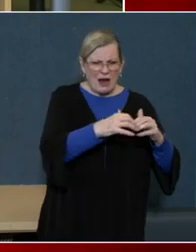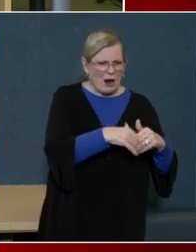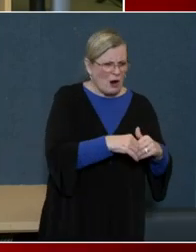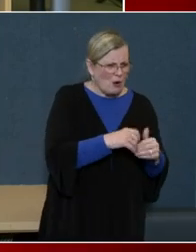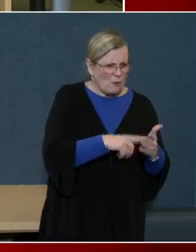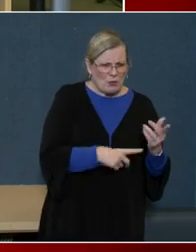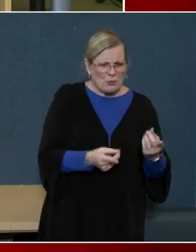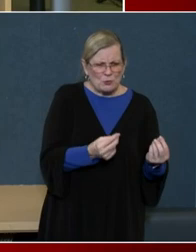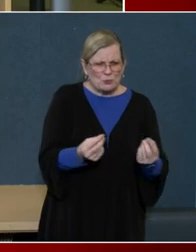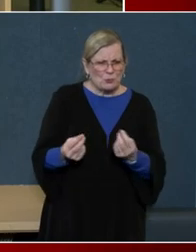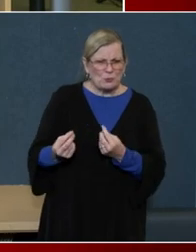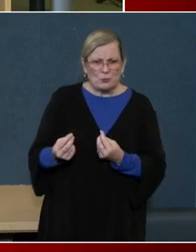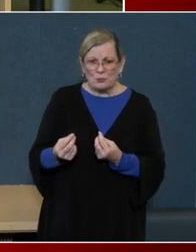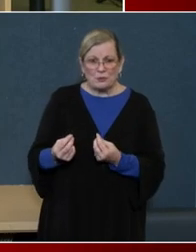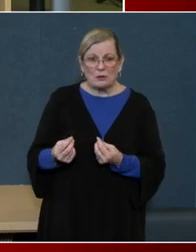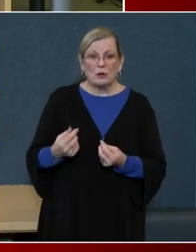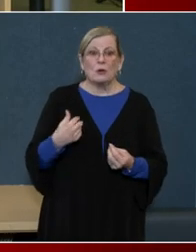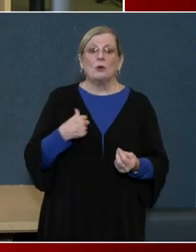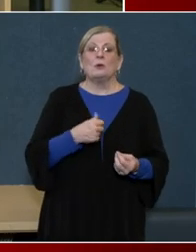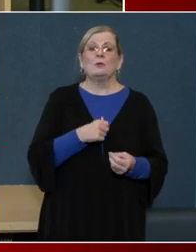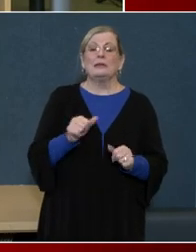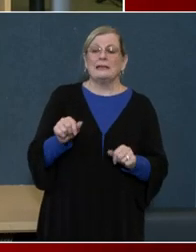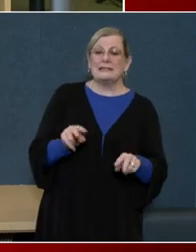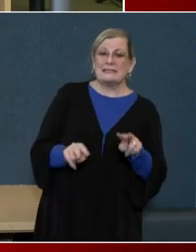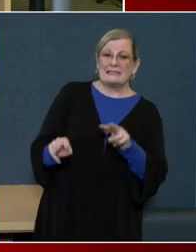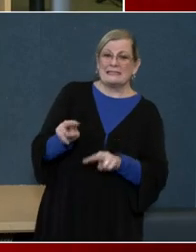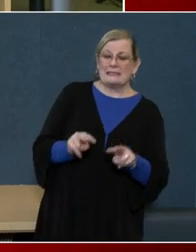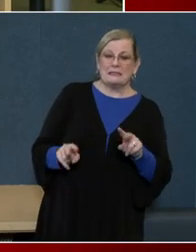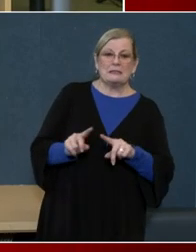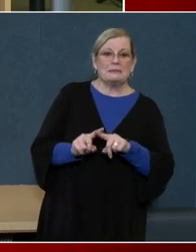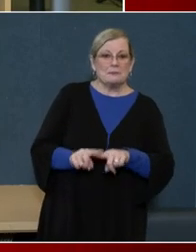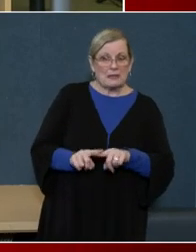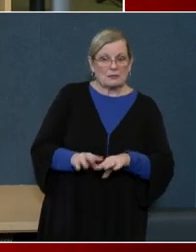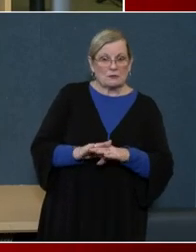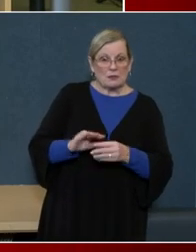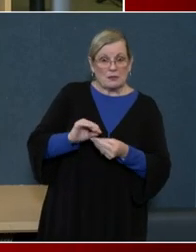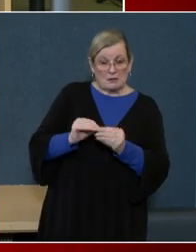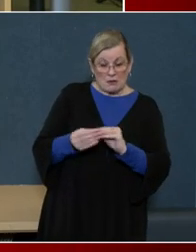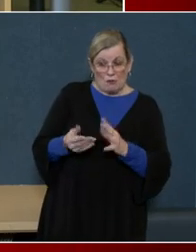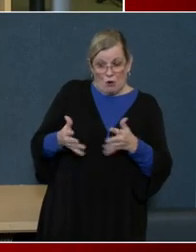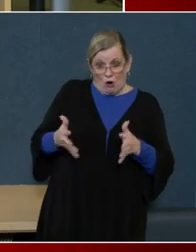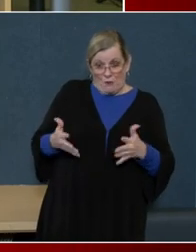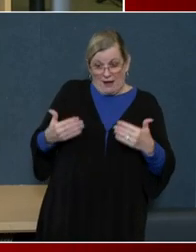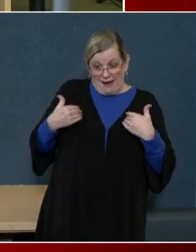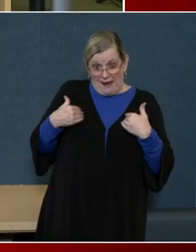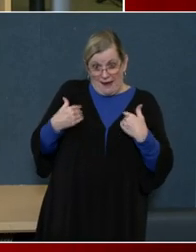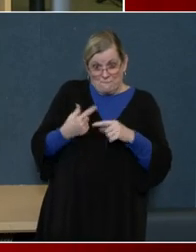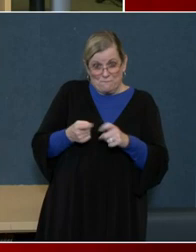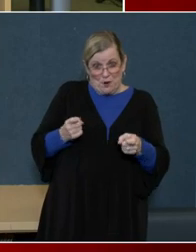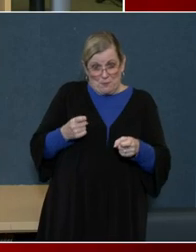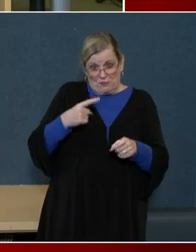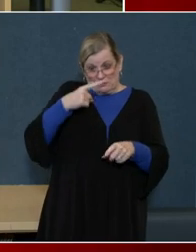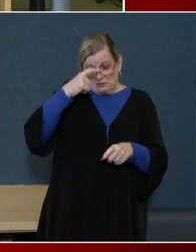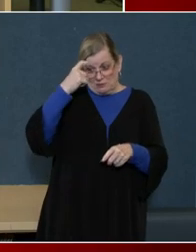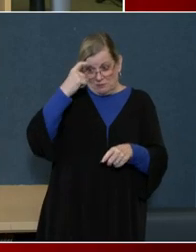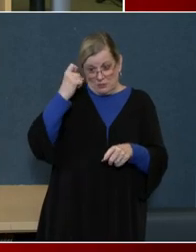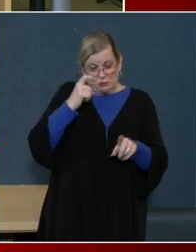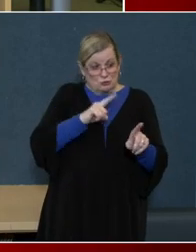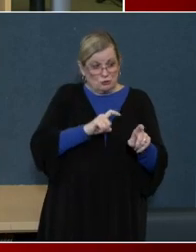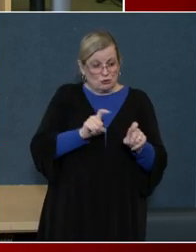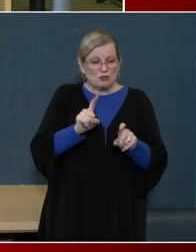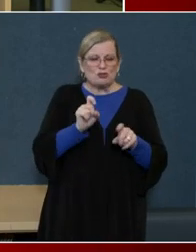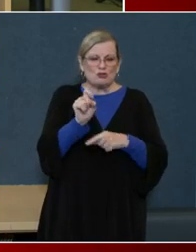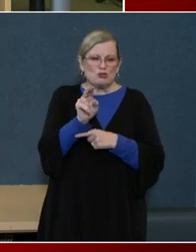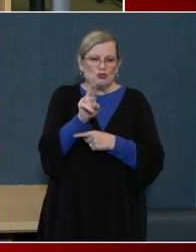we anticipate, again, based on the numbers that we had from our summer survey, that at